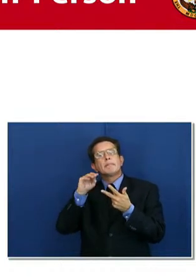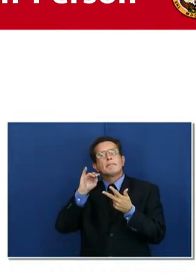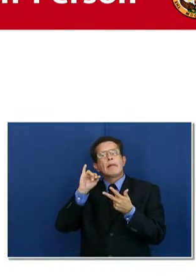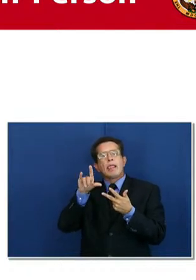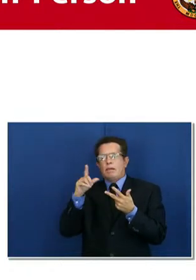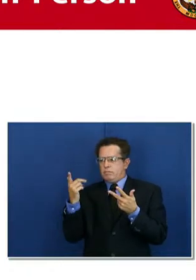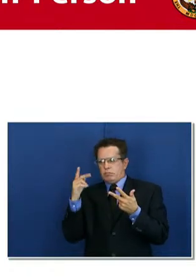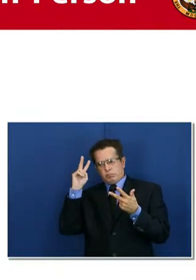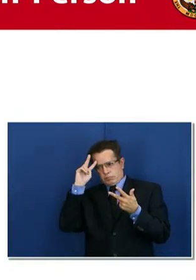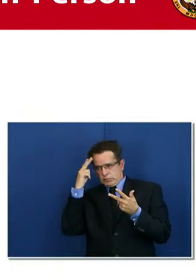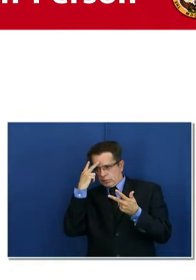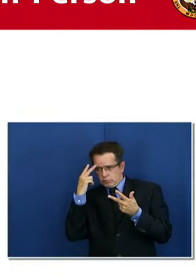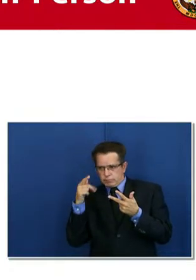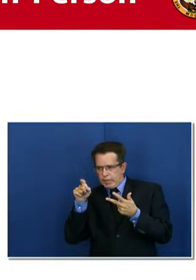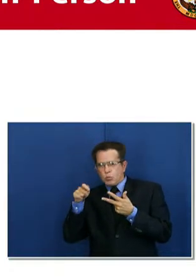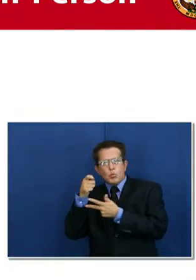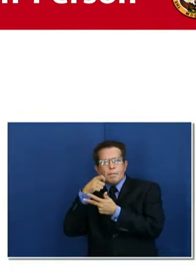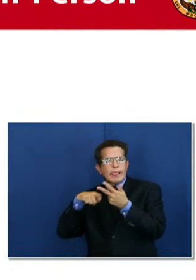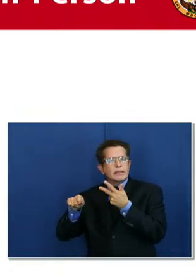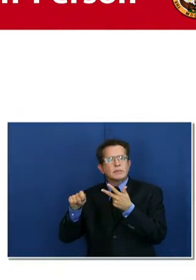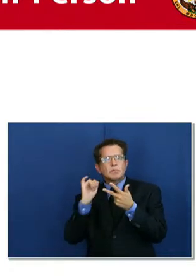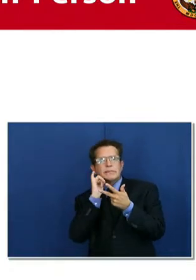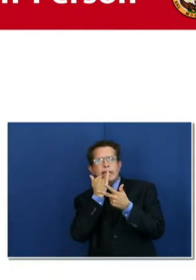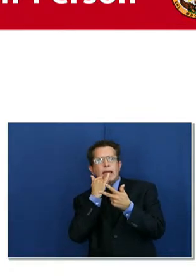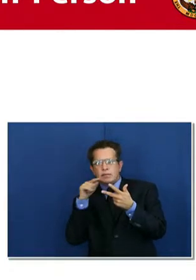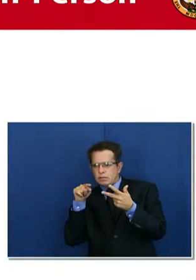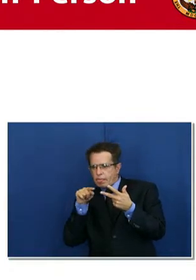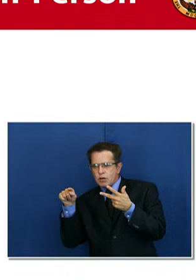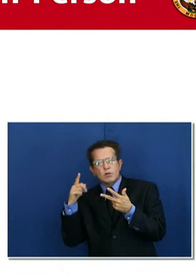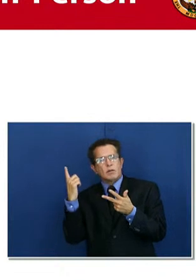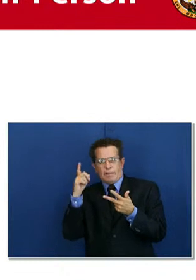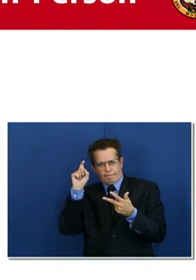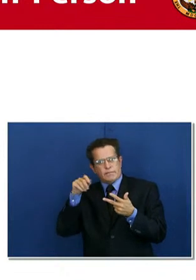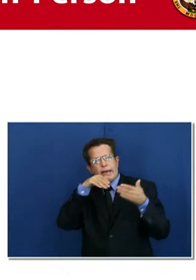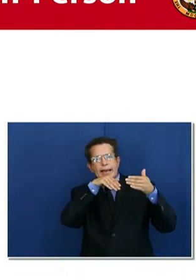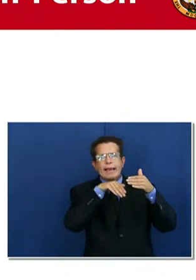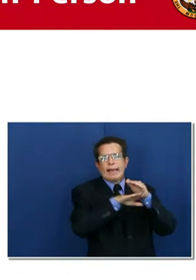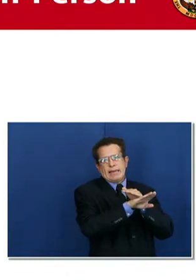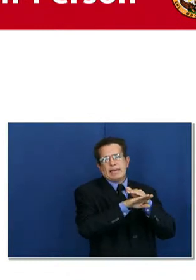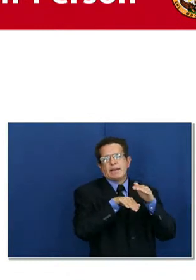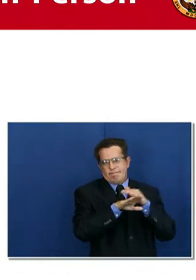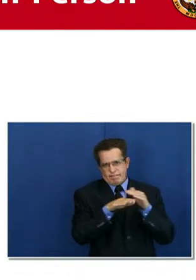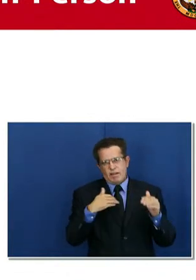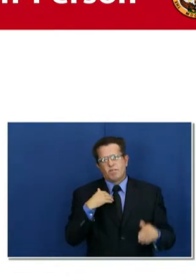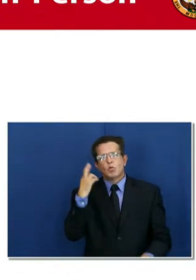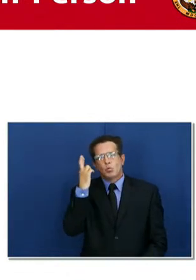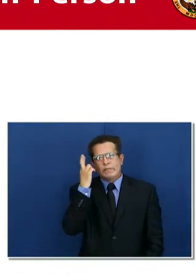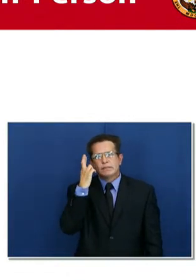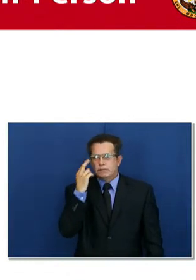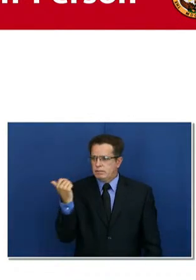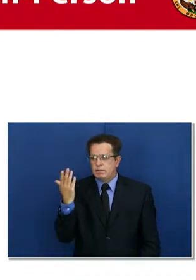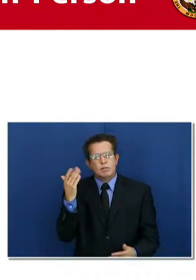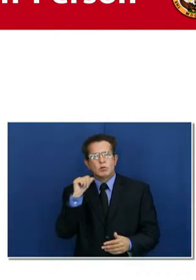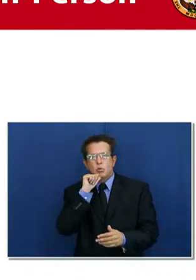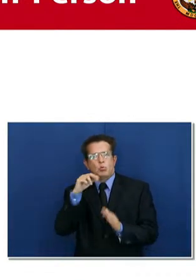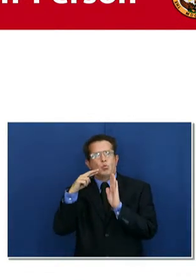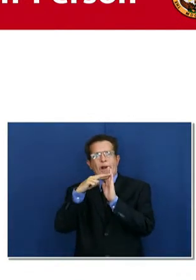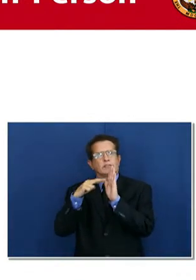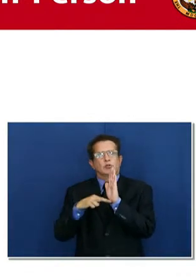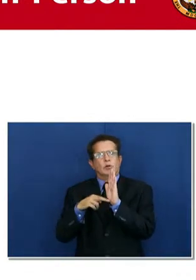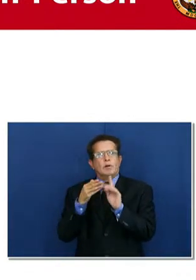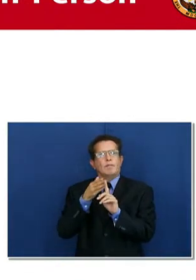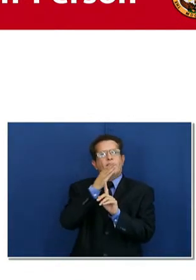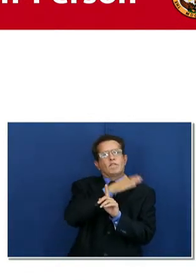made a mistake on it, and they need a replacement mail ballot. Or they may be an individual who failed to register on time by the